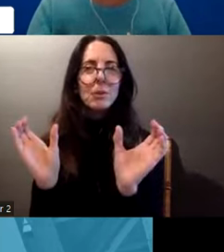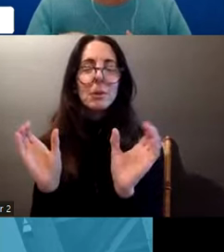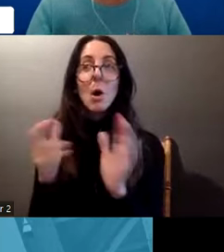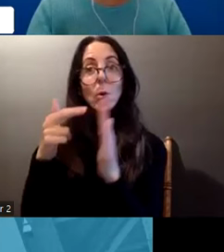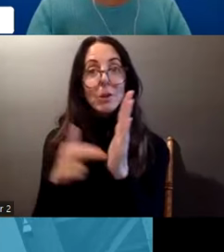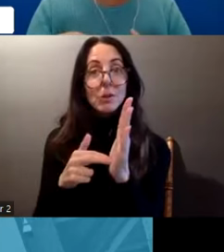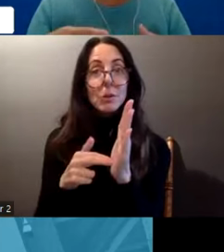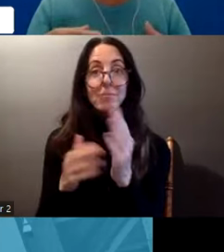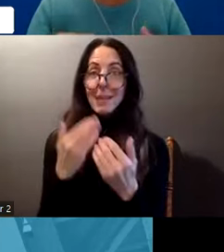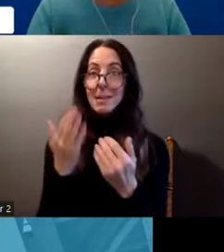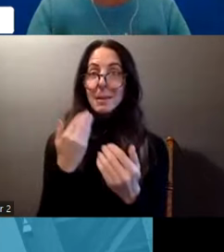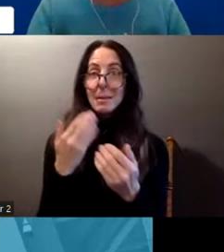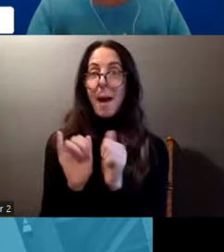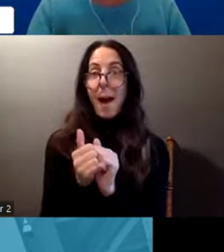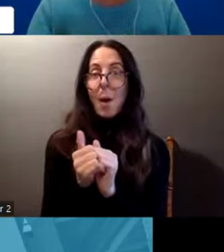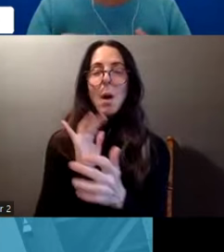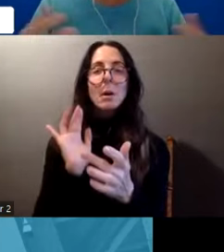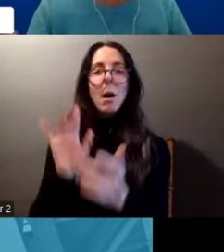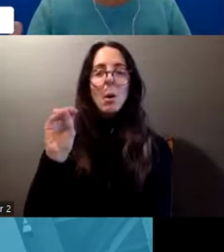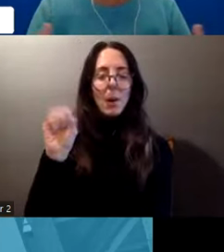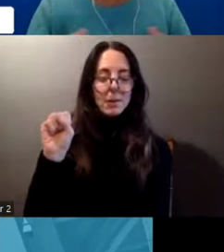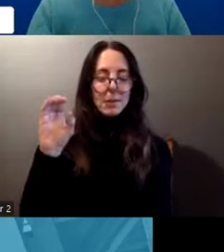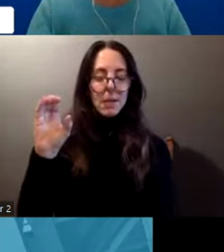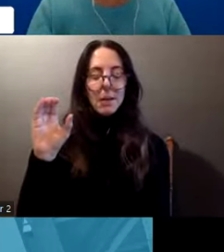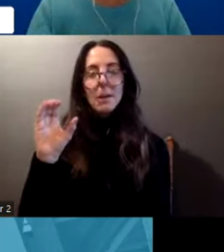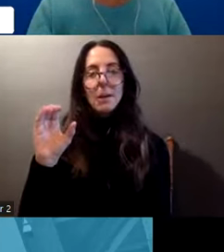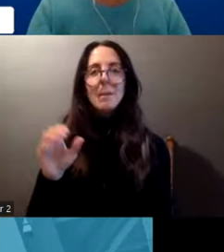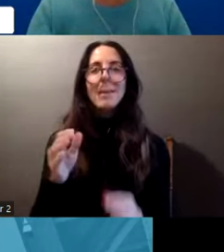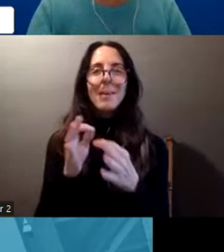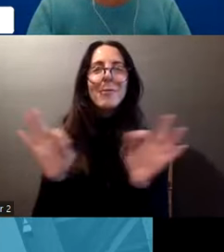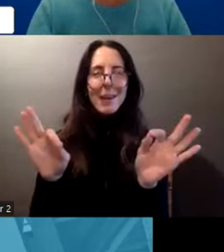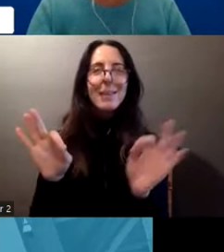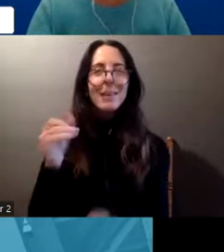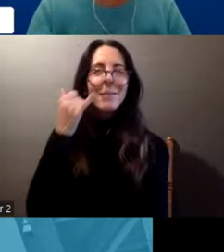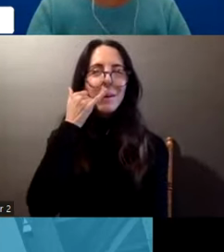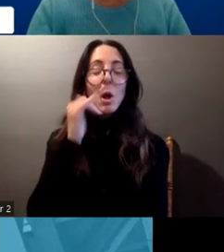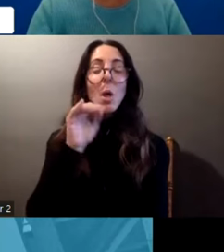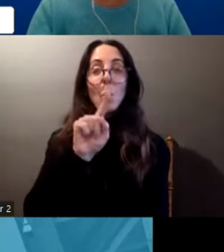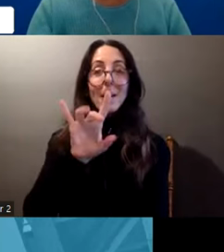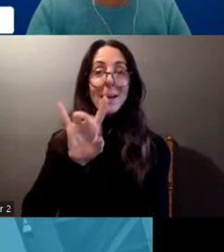registration. Contact the OSC. We have a toll-free number,